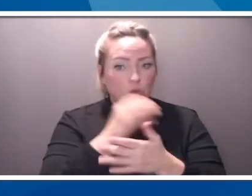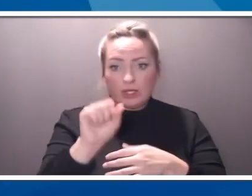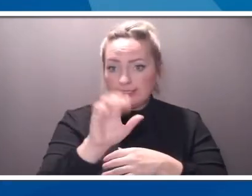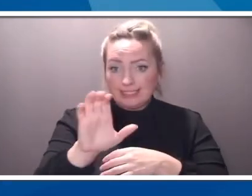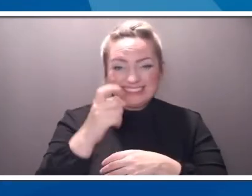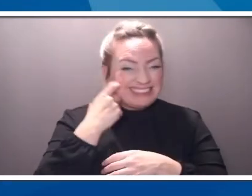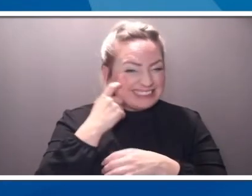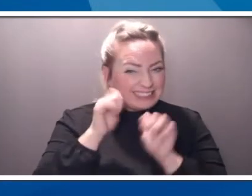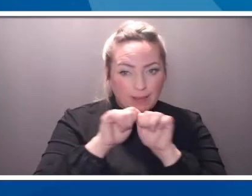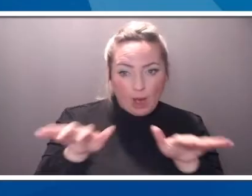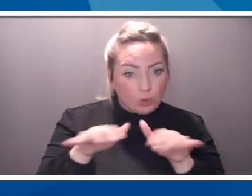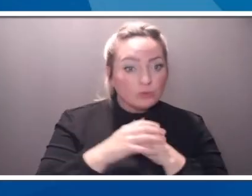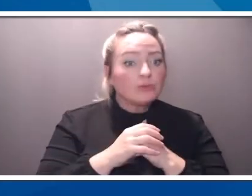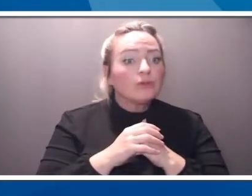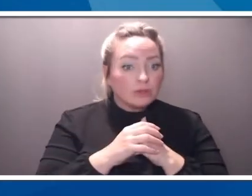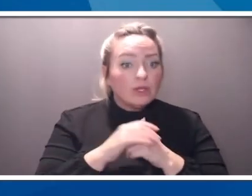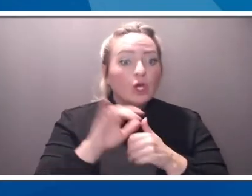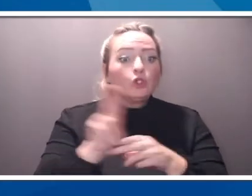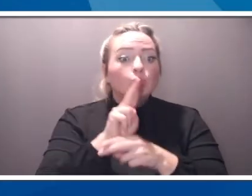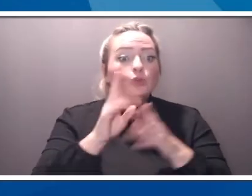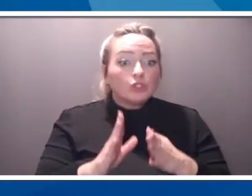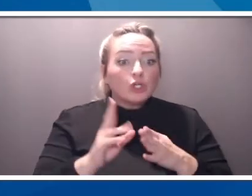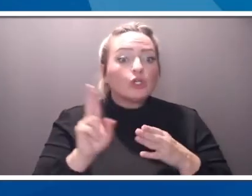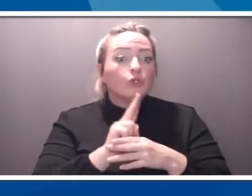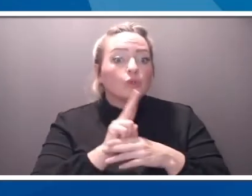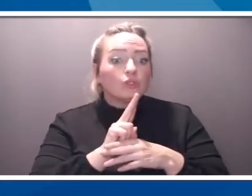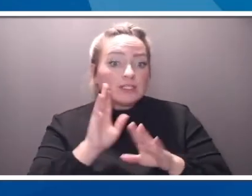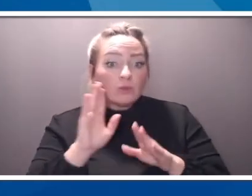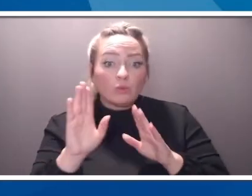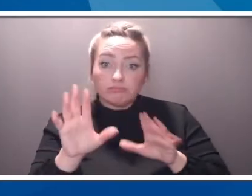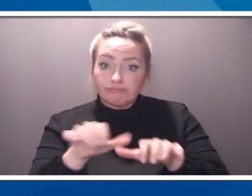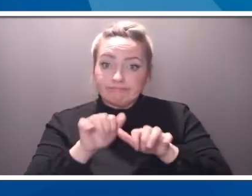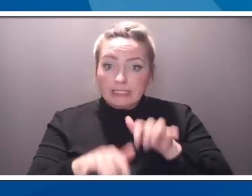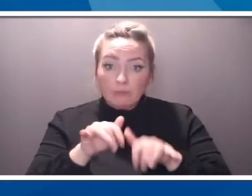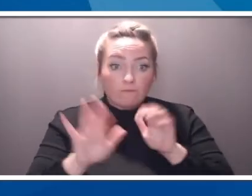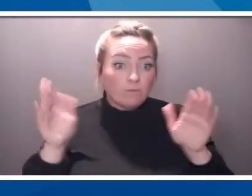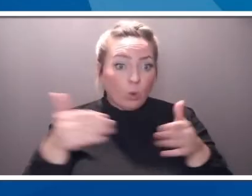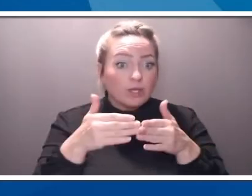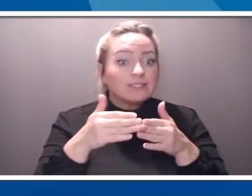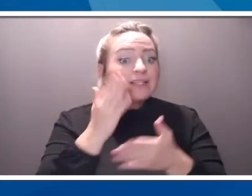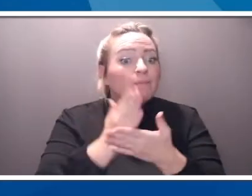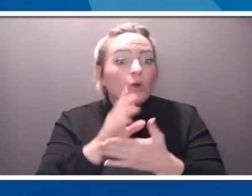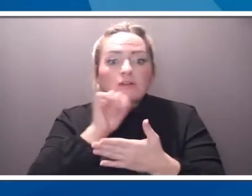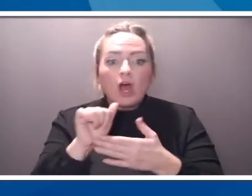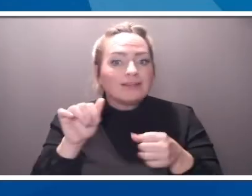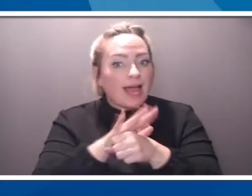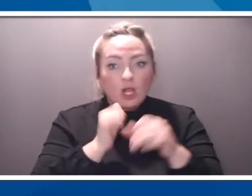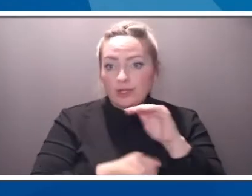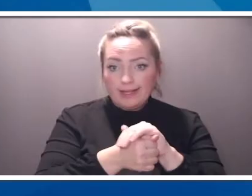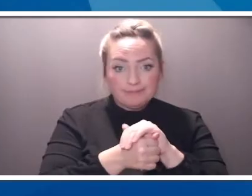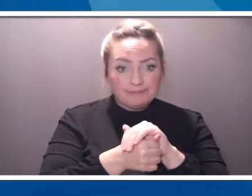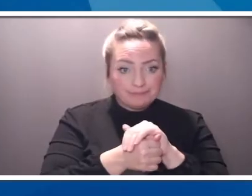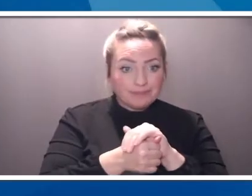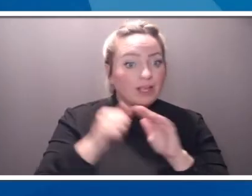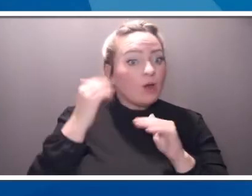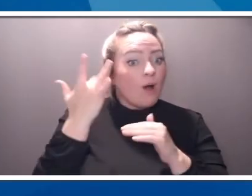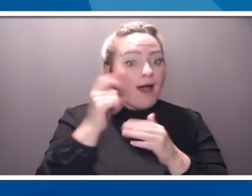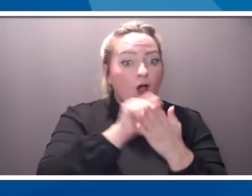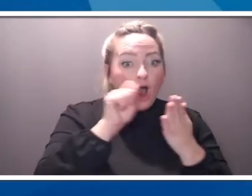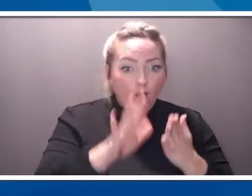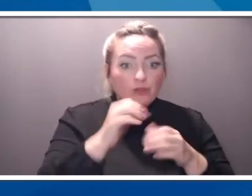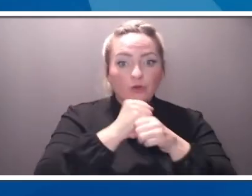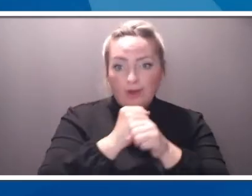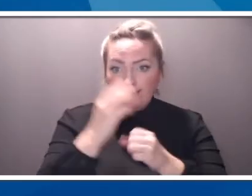focus. That's a new SC that just came out. When a user interface component receives keyboard focus, the component is not entirely